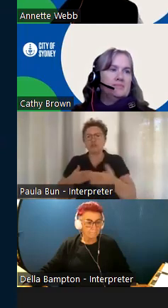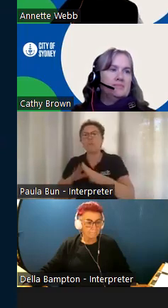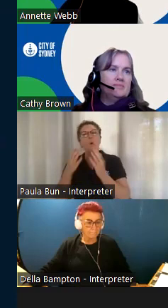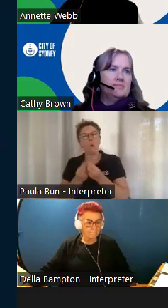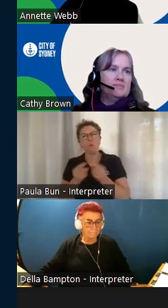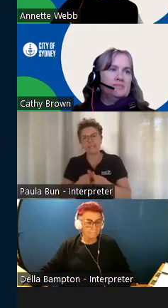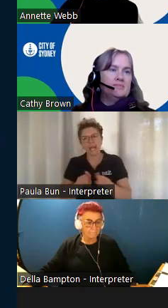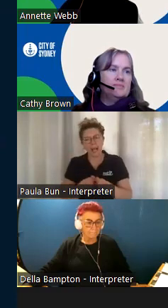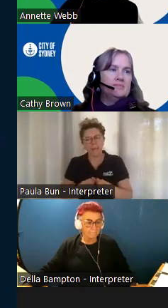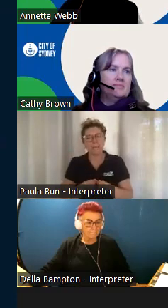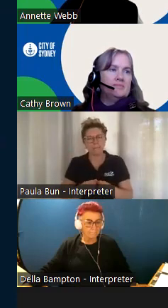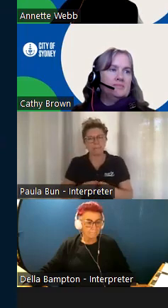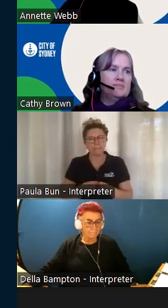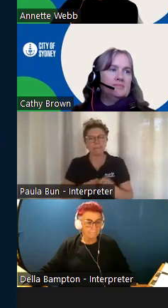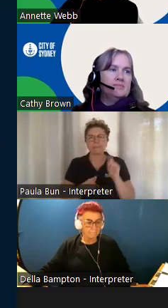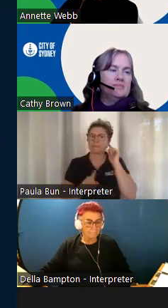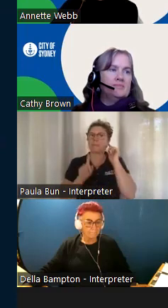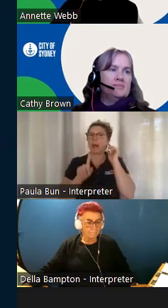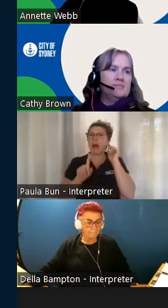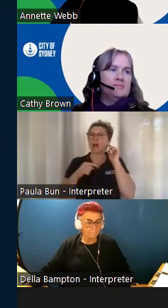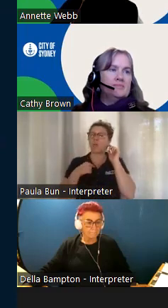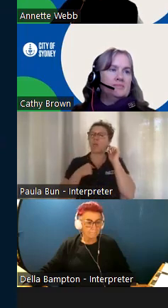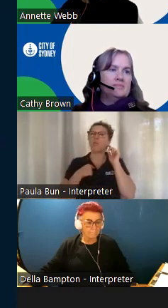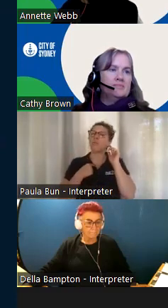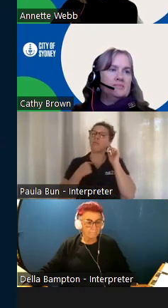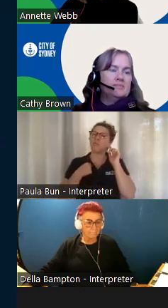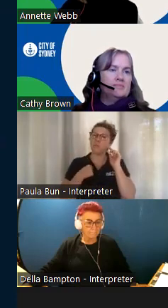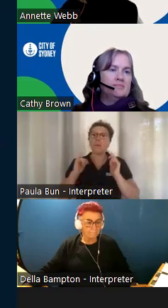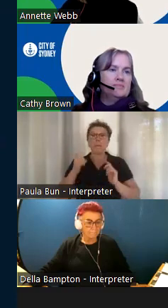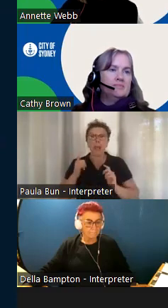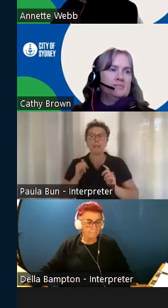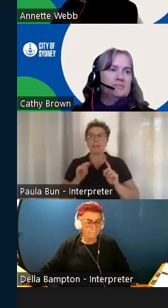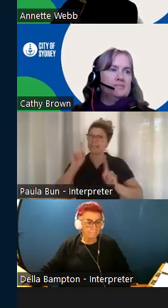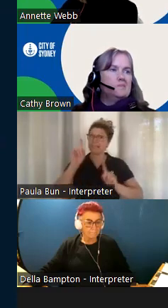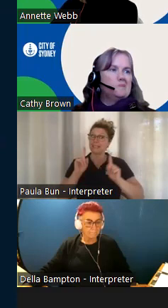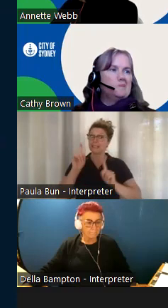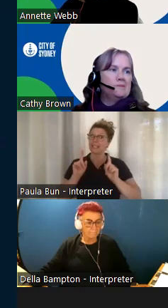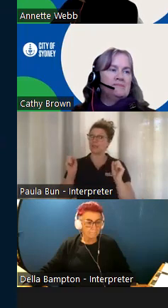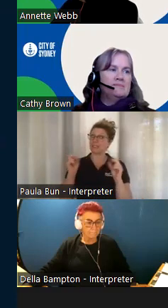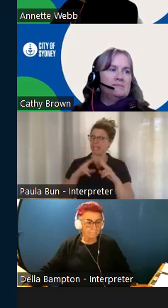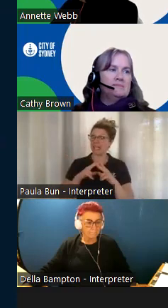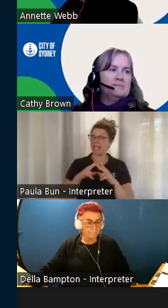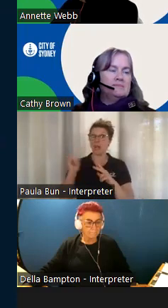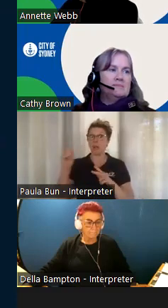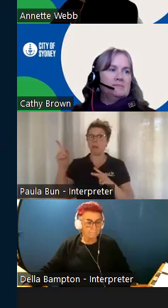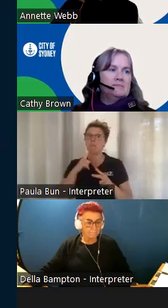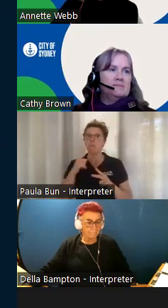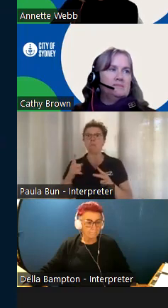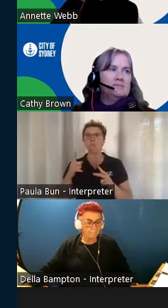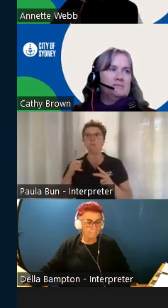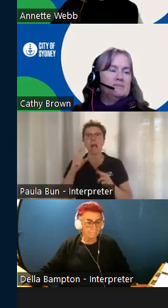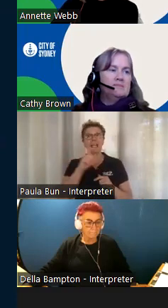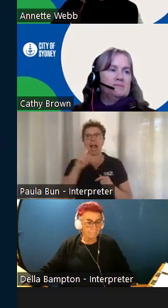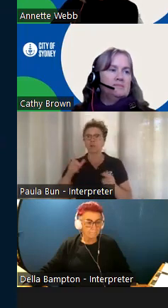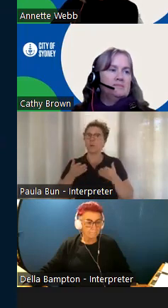And subject to the City of Sydney's discretion, it may be possible to apply for a parking permit with proof of tenancy.